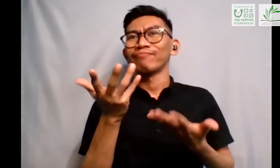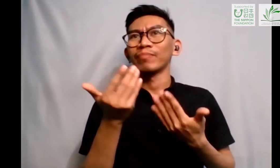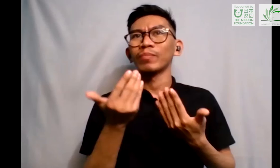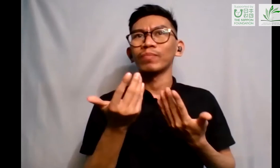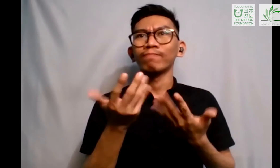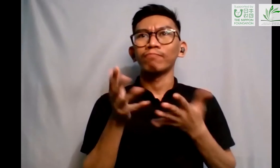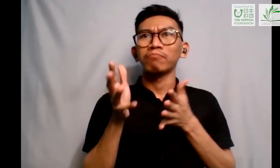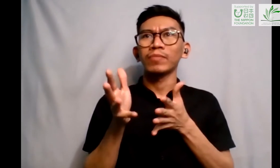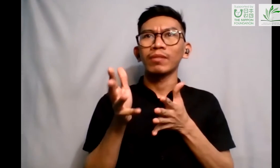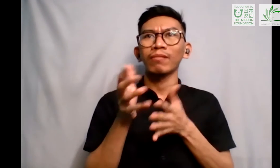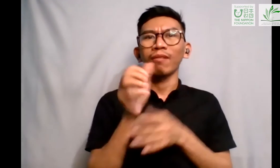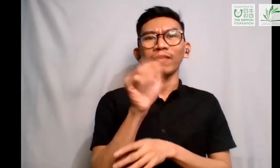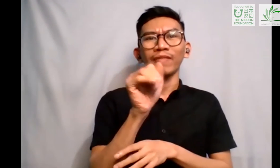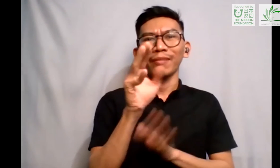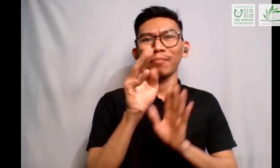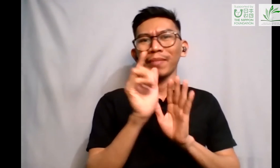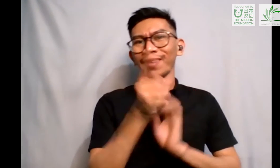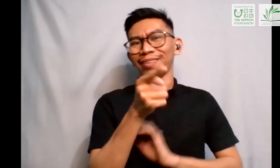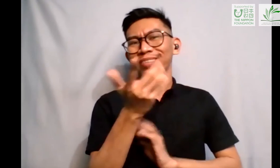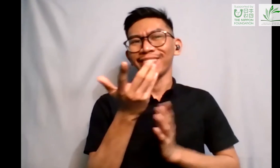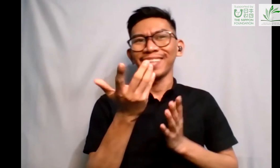10, 15 minutes left.